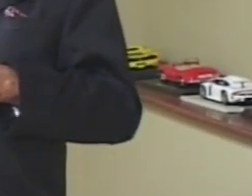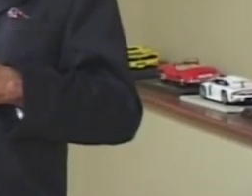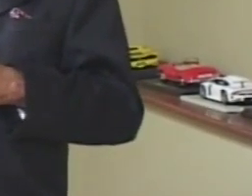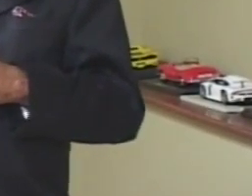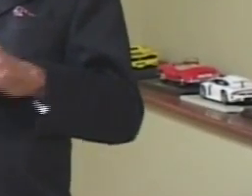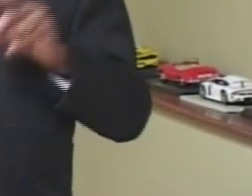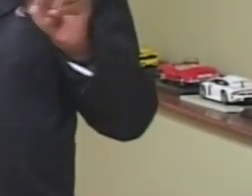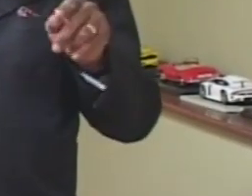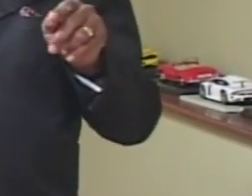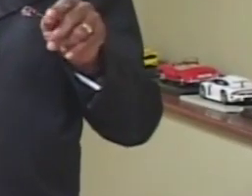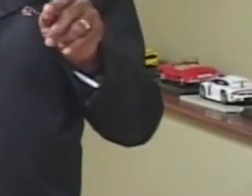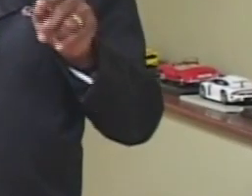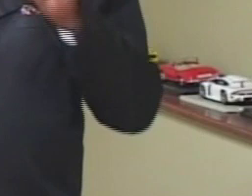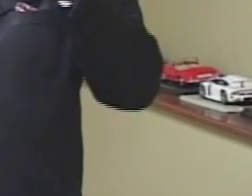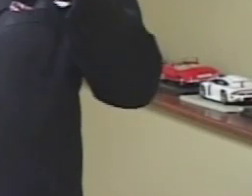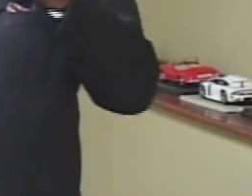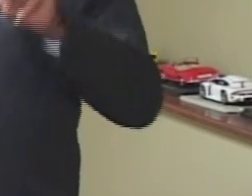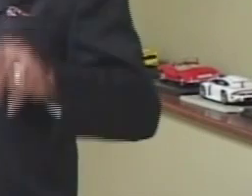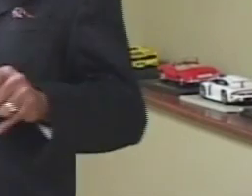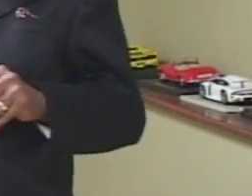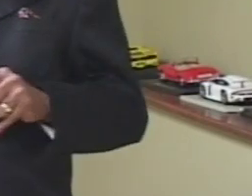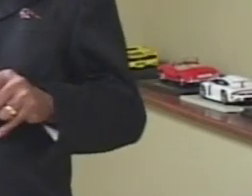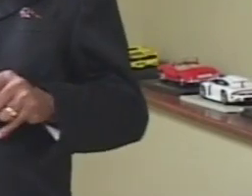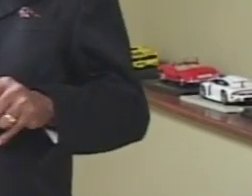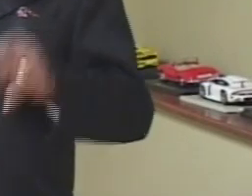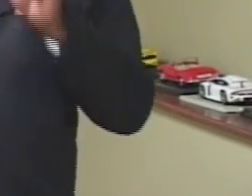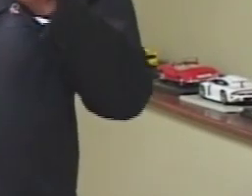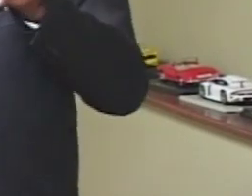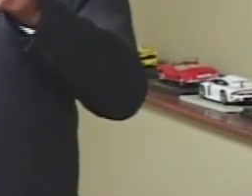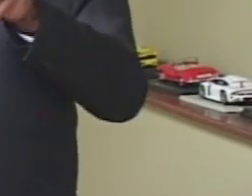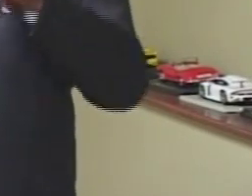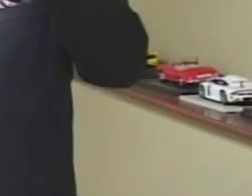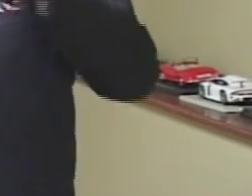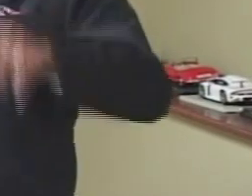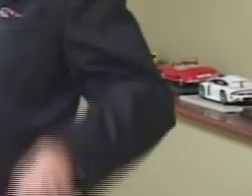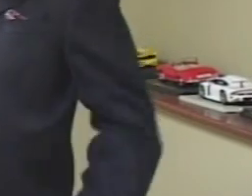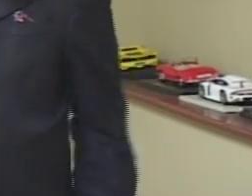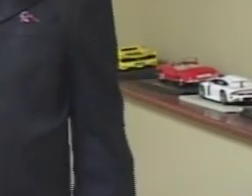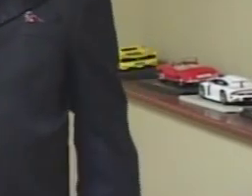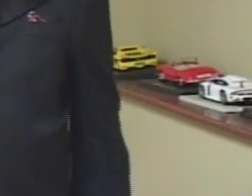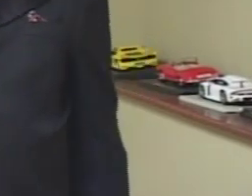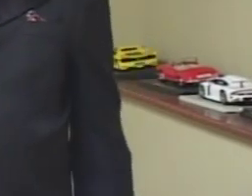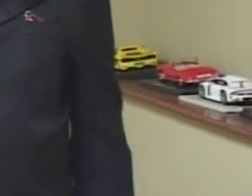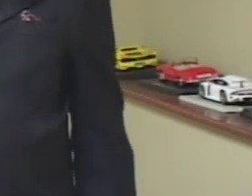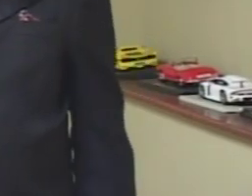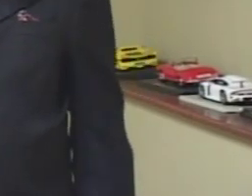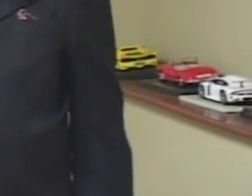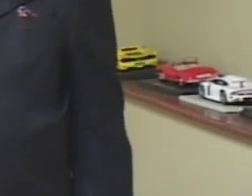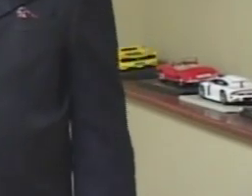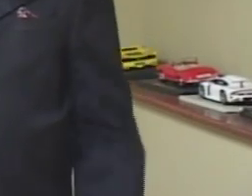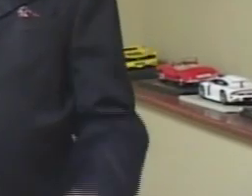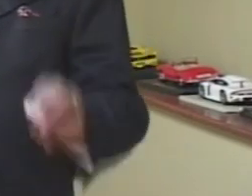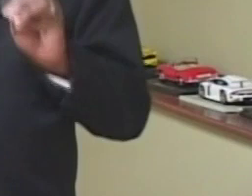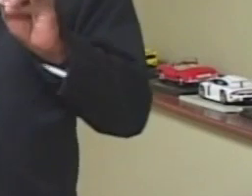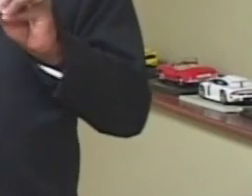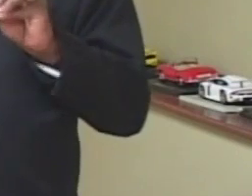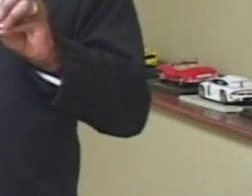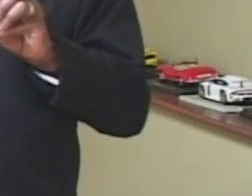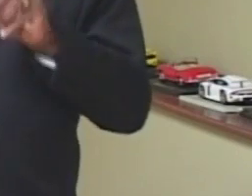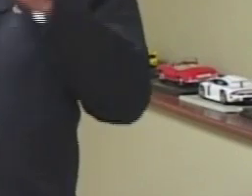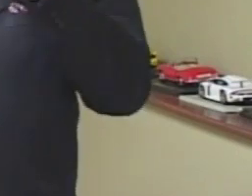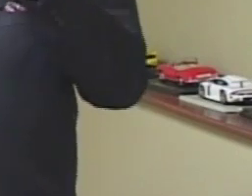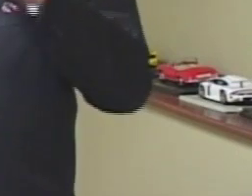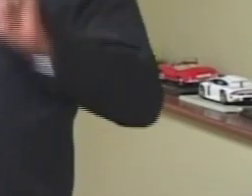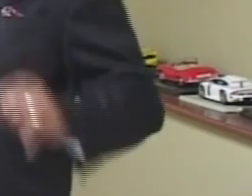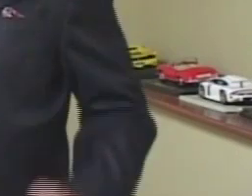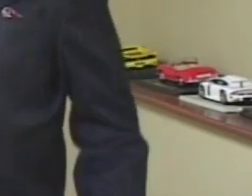Jesus Christ is the same yesterday, today, and forevermore. And I want to remind